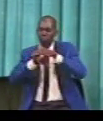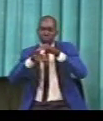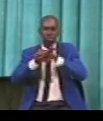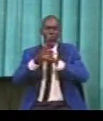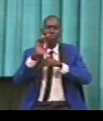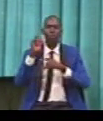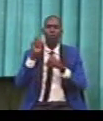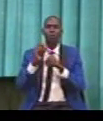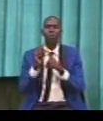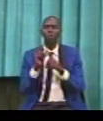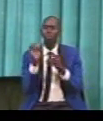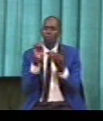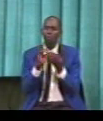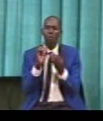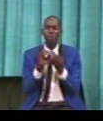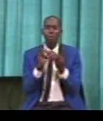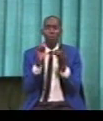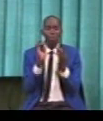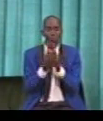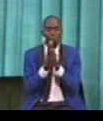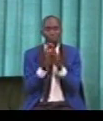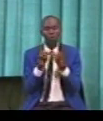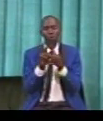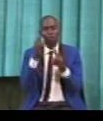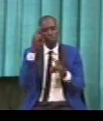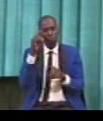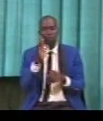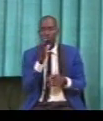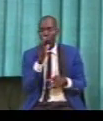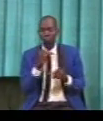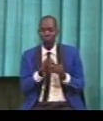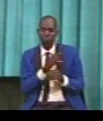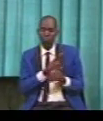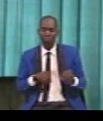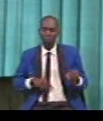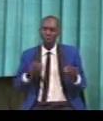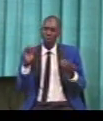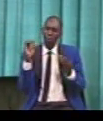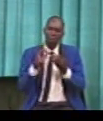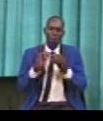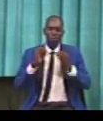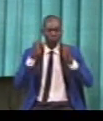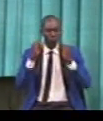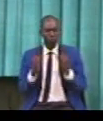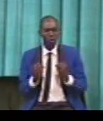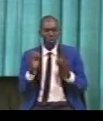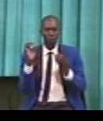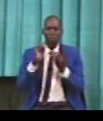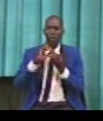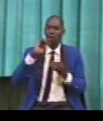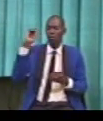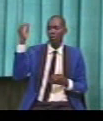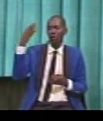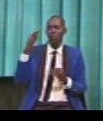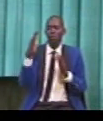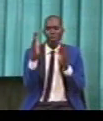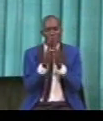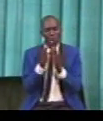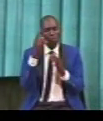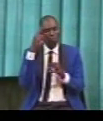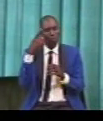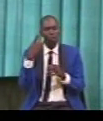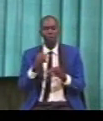More. Let's pray for our mother in the Lord. More strength, more grace. Pray for our coordinator overseer and all